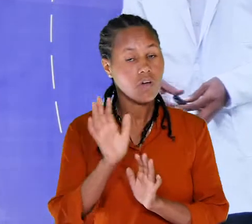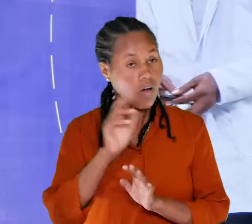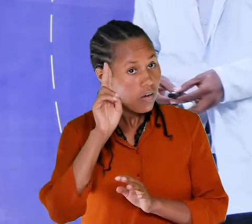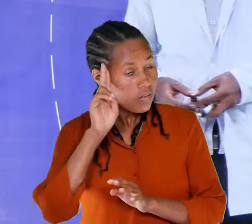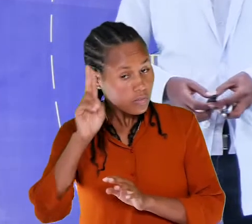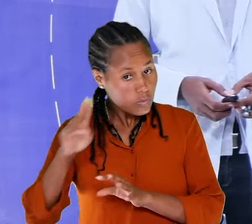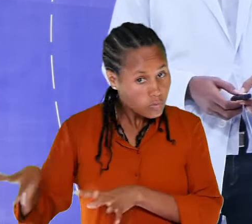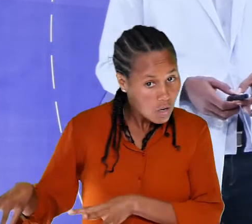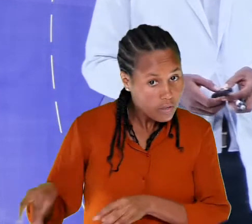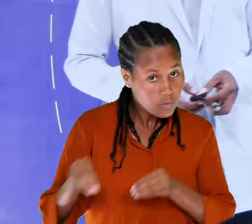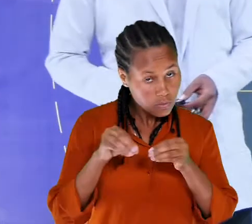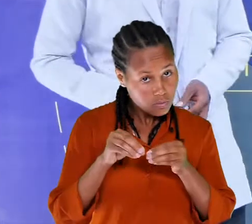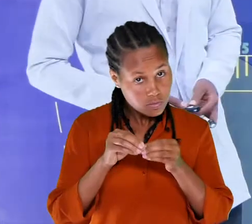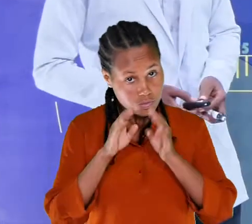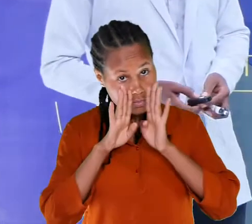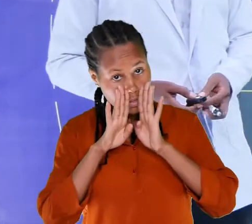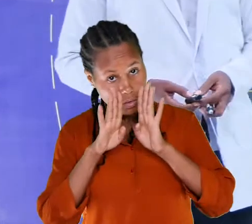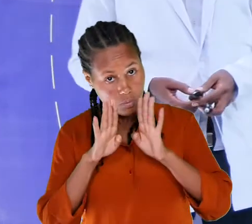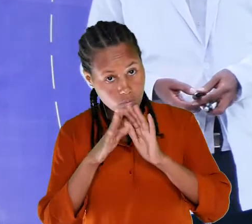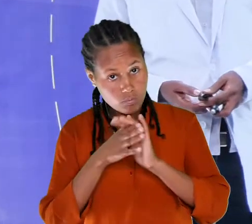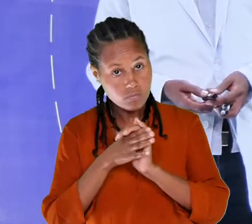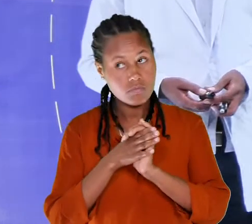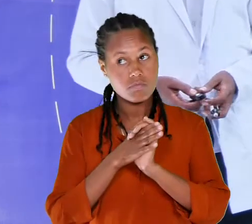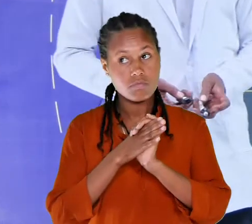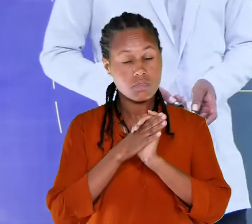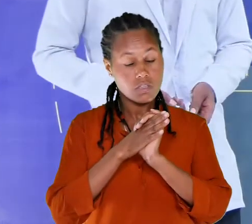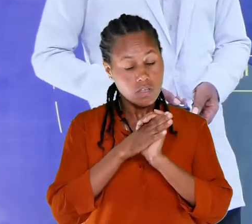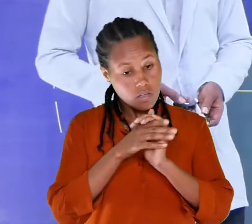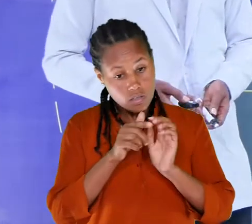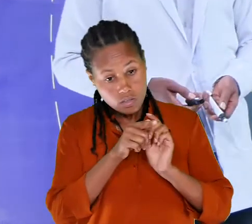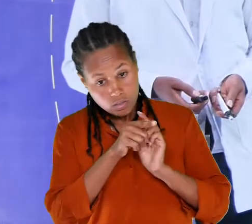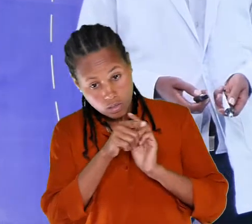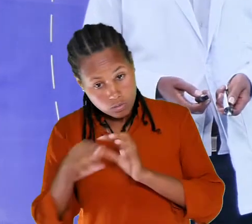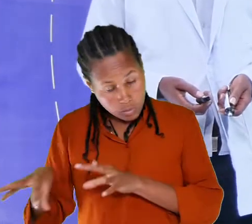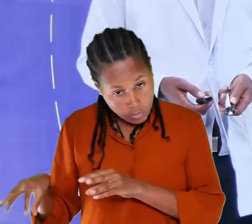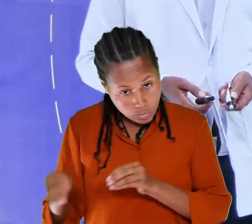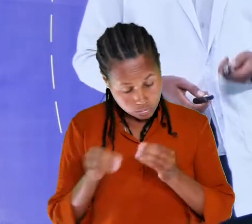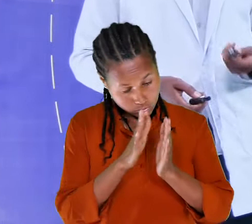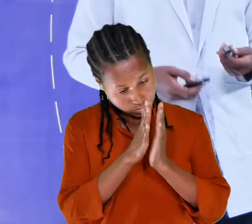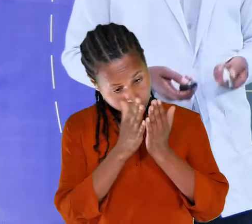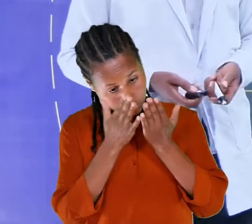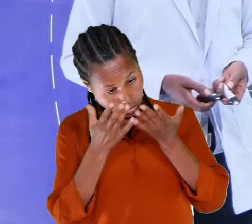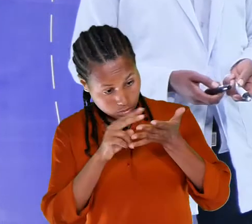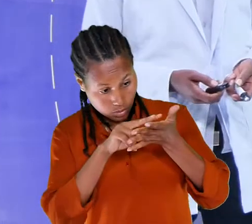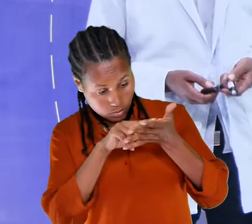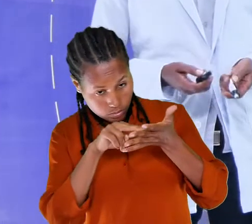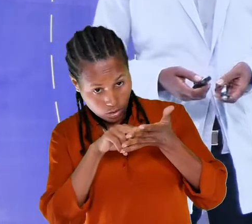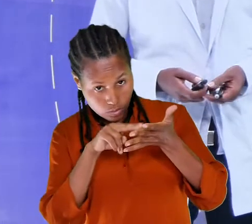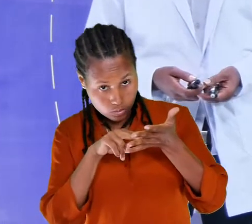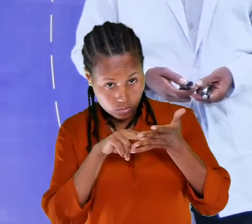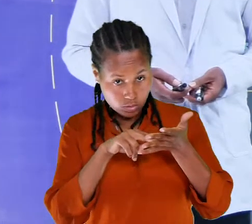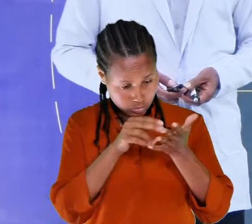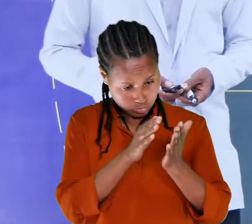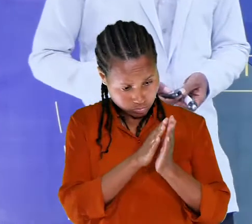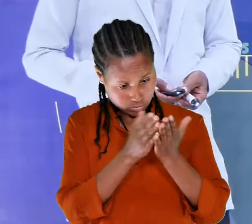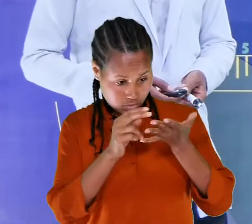Hello, students. How are you? Are you reading your textbook? And are you reading your exercise